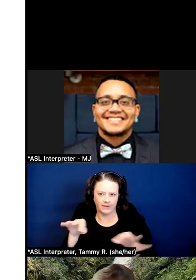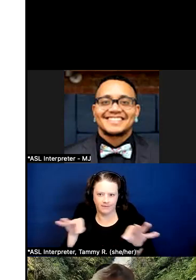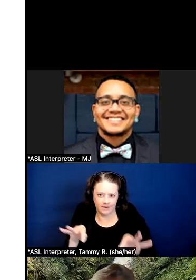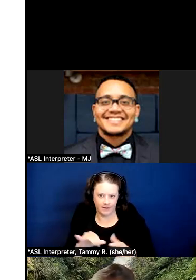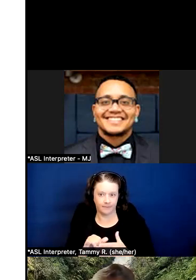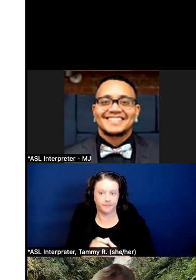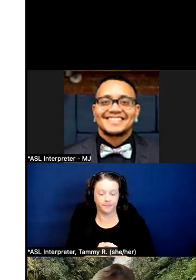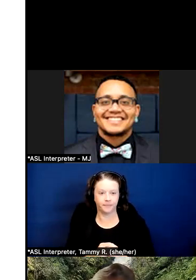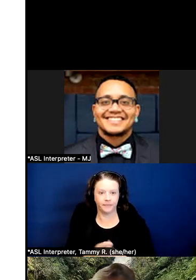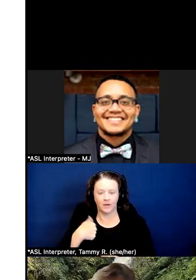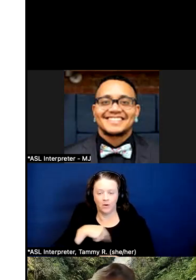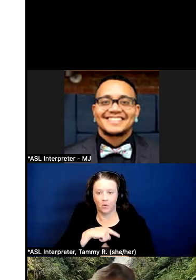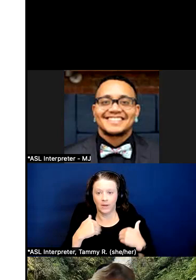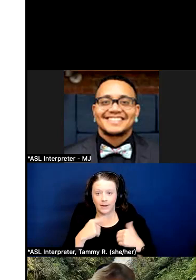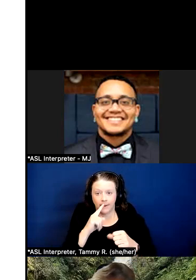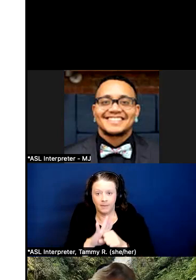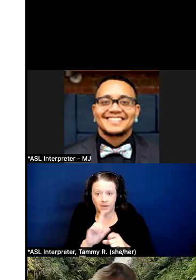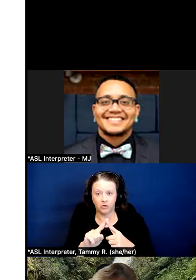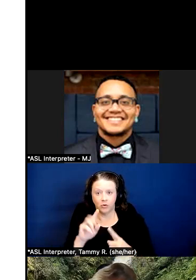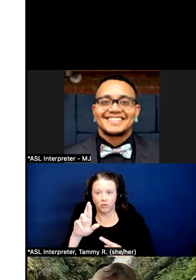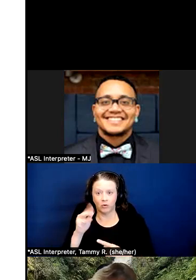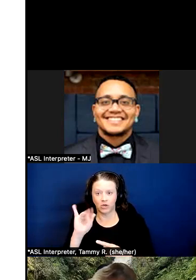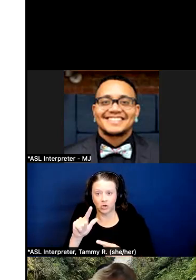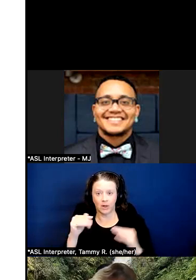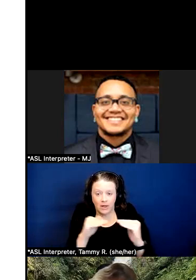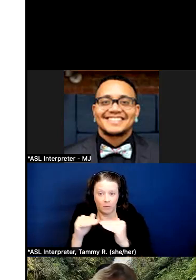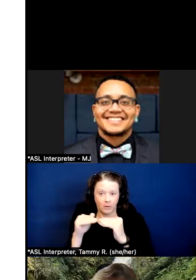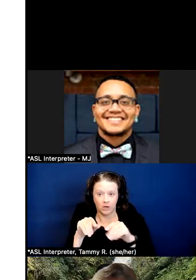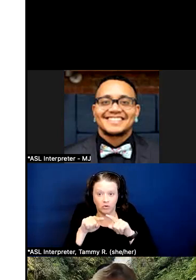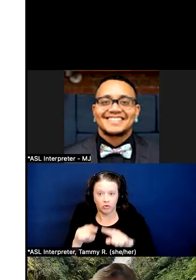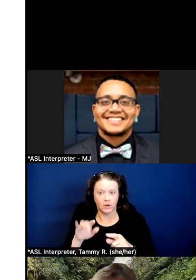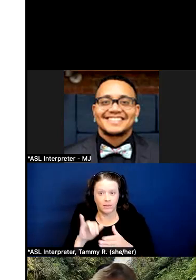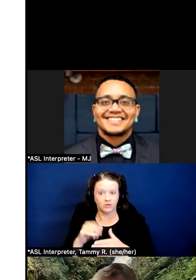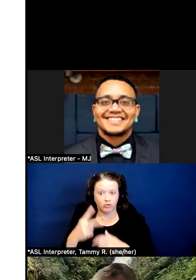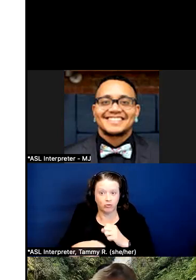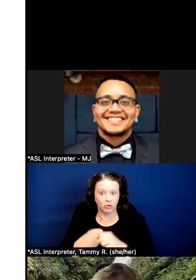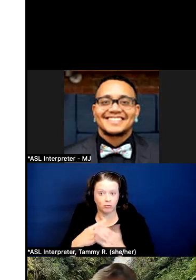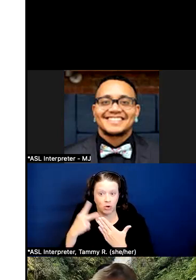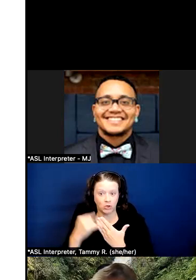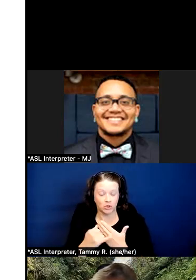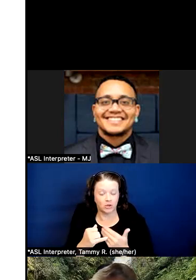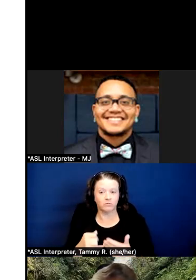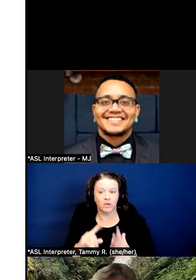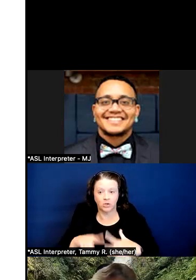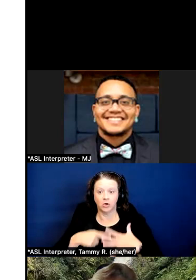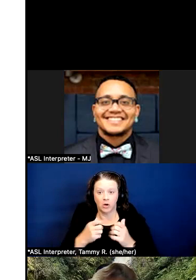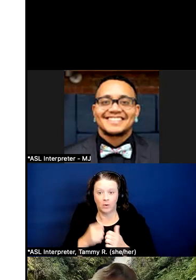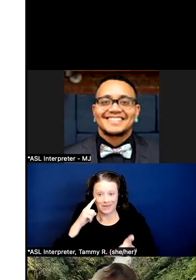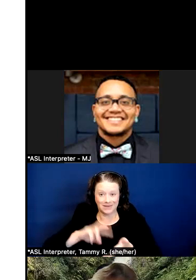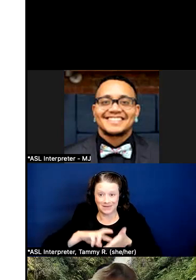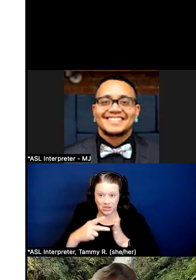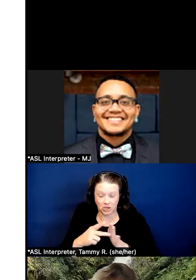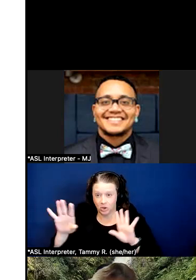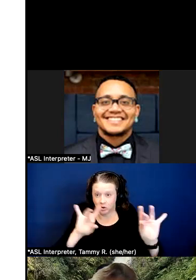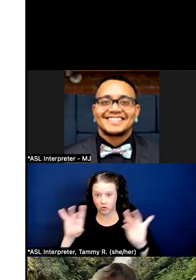We had a commitment to racial equity throughout the course of this project, starting with intentionally choosing